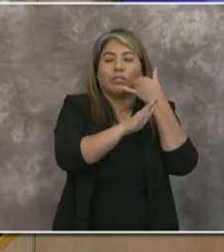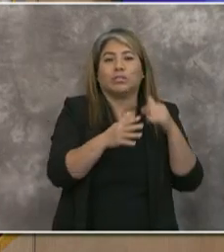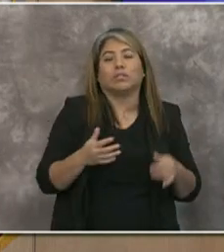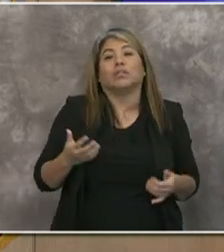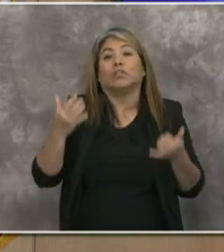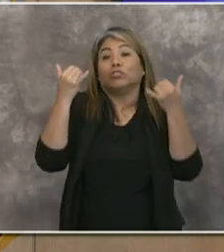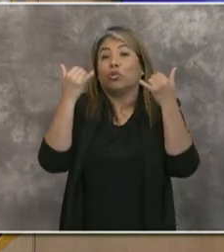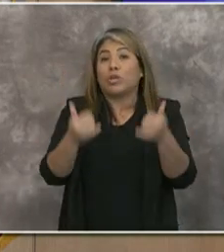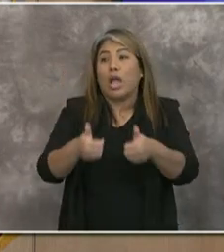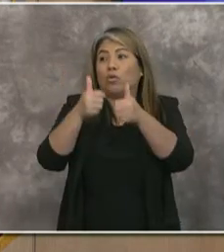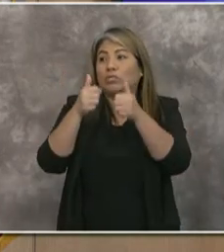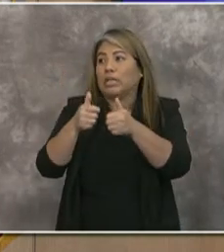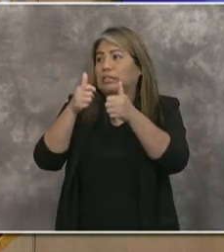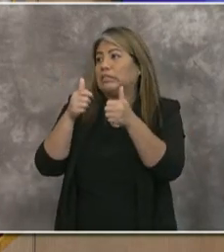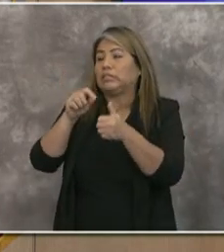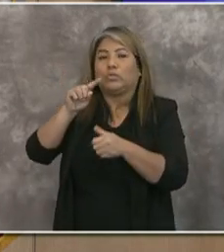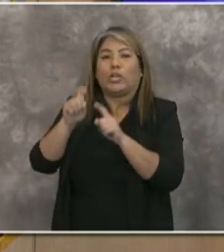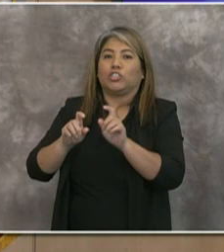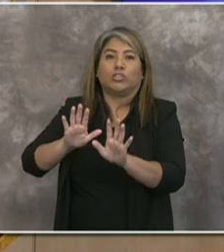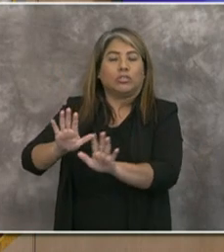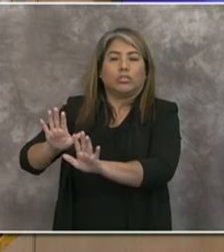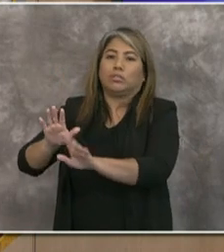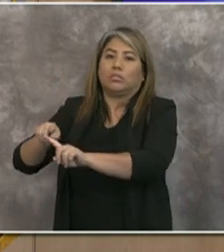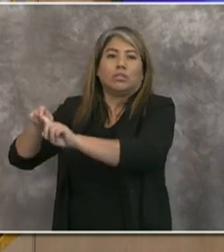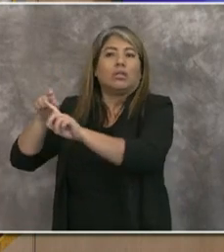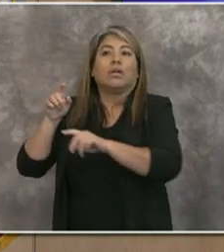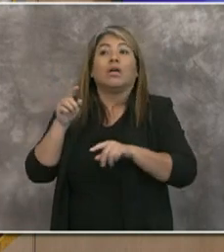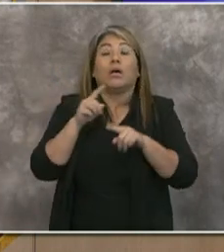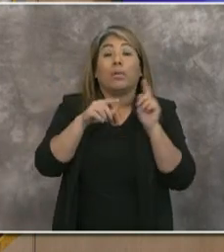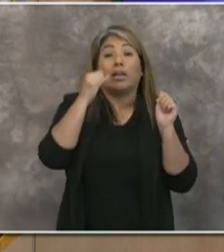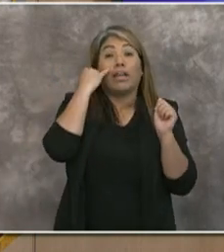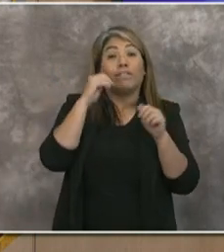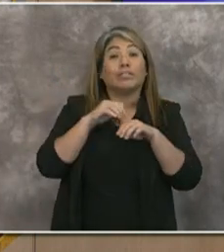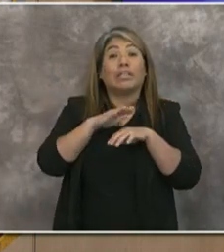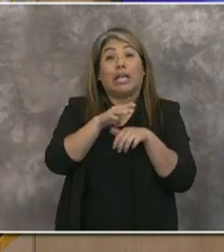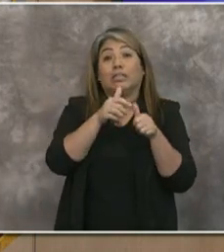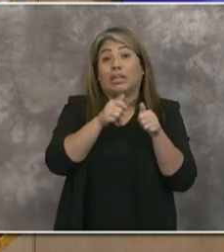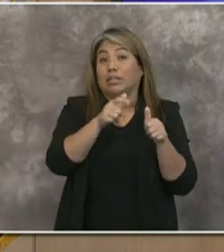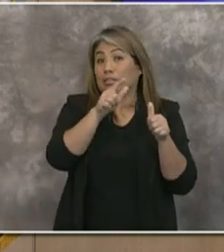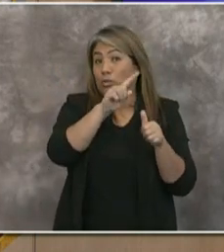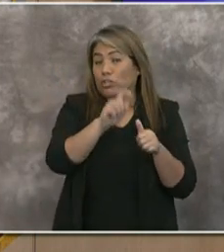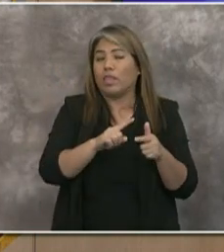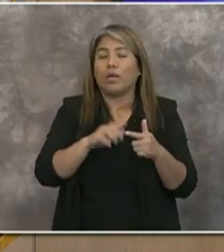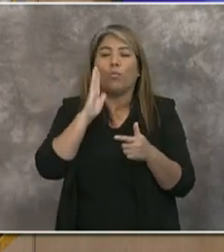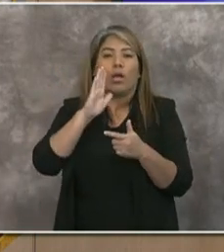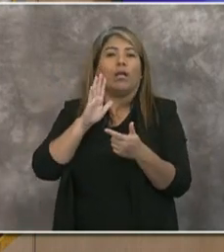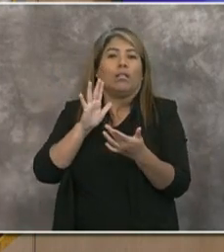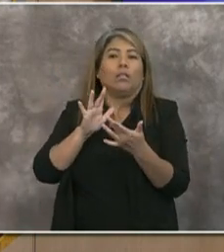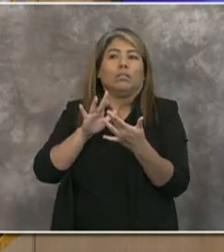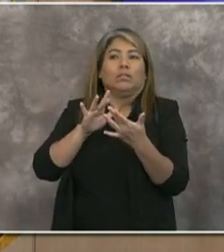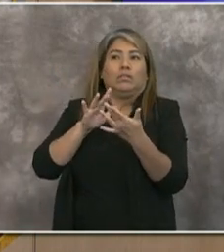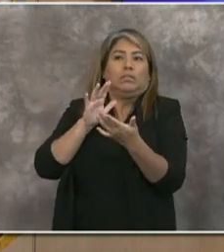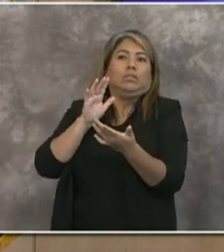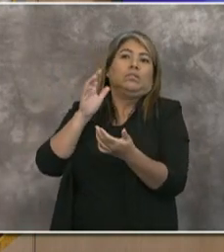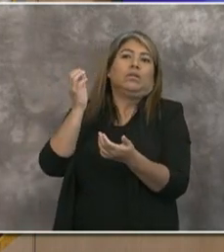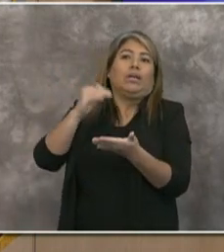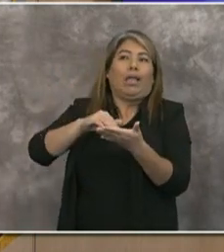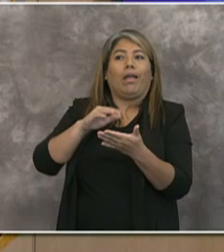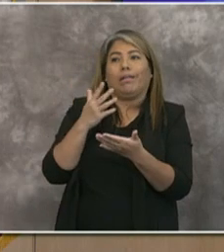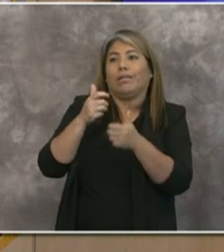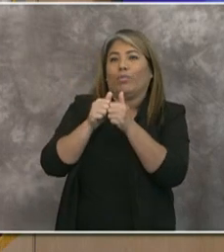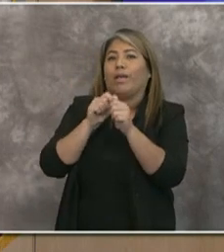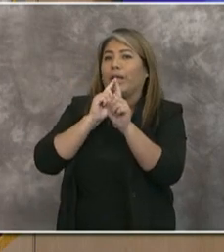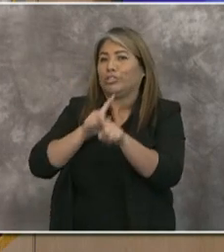off the texted questions for now, but if you do text in a question, we will endeavor to get back to you with a texted answer by the